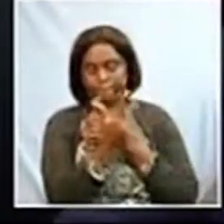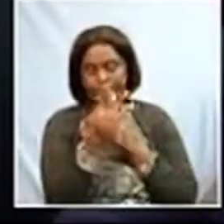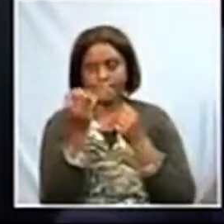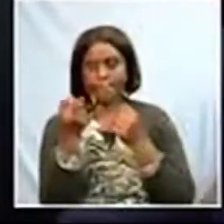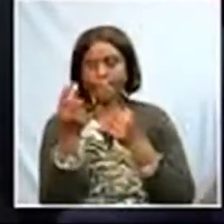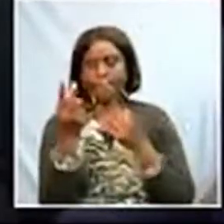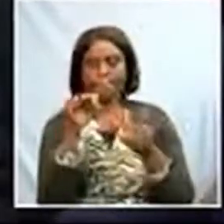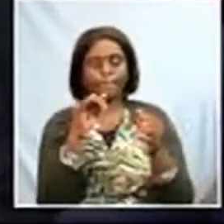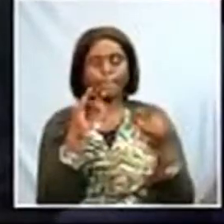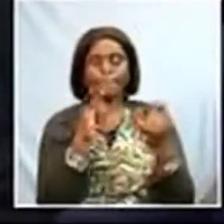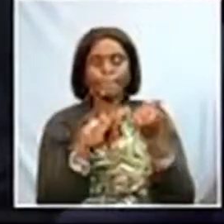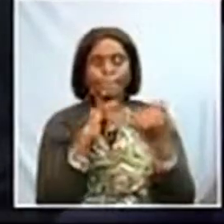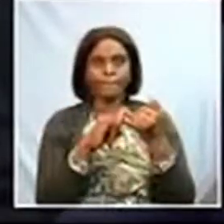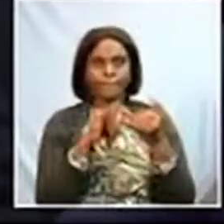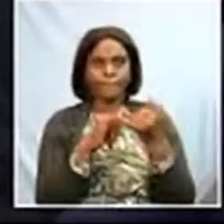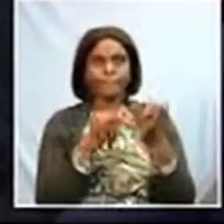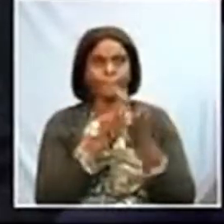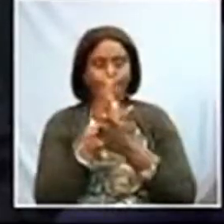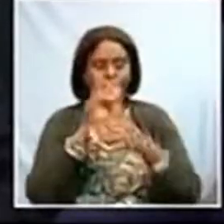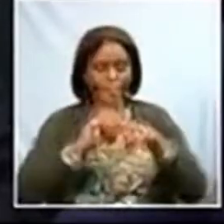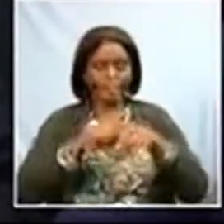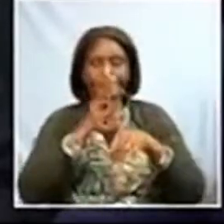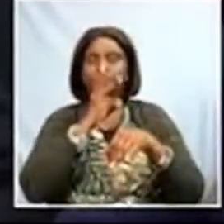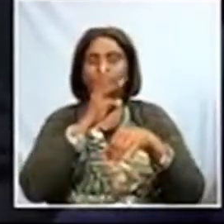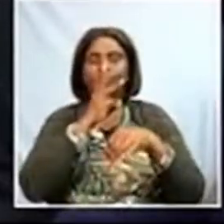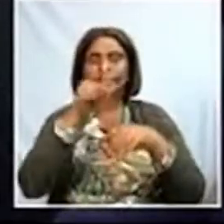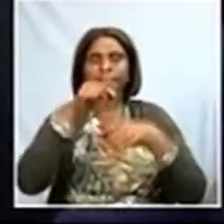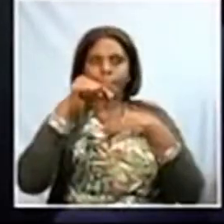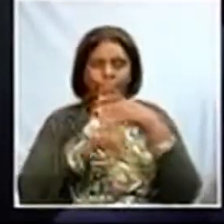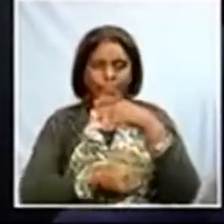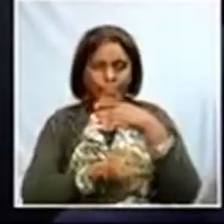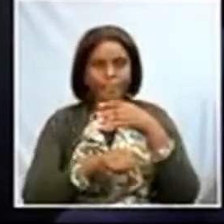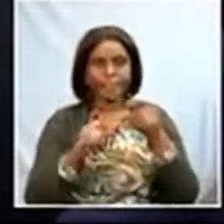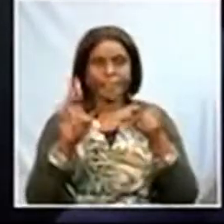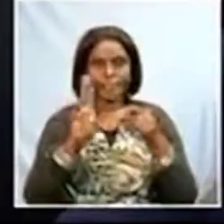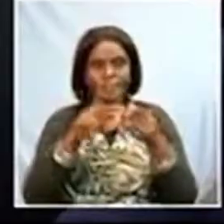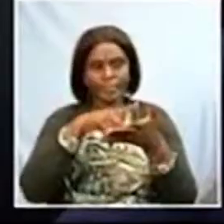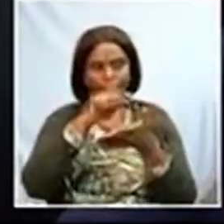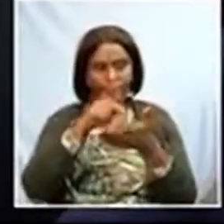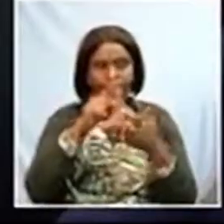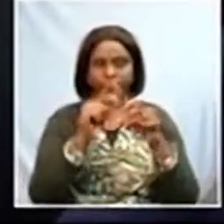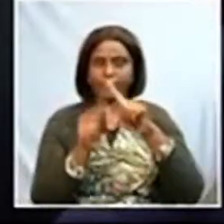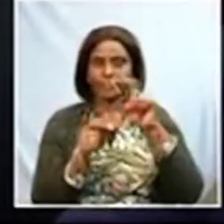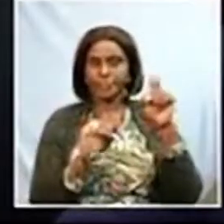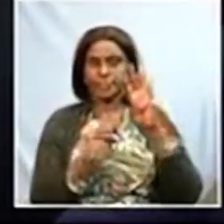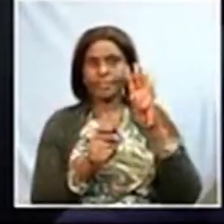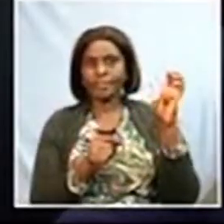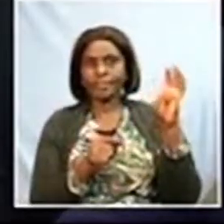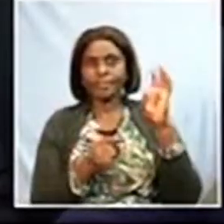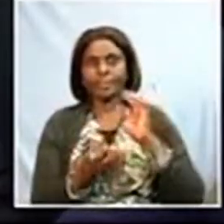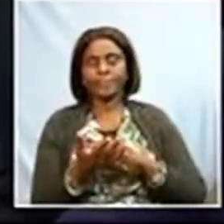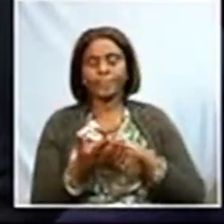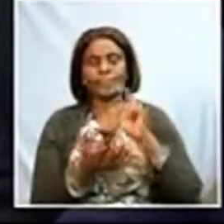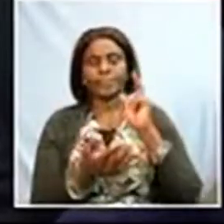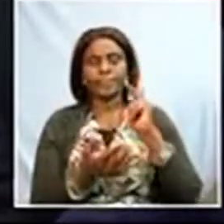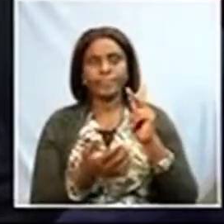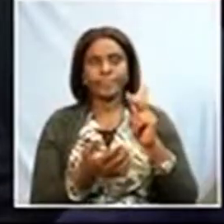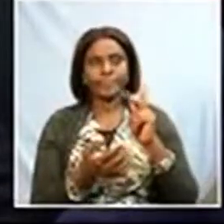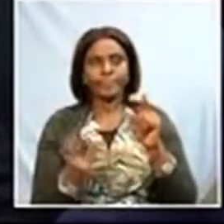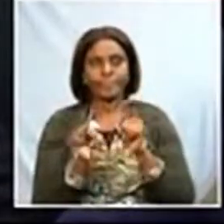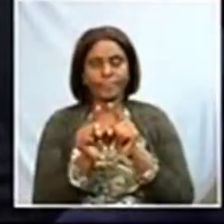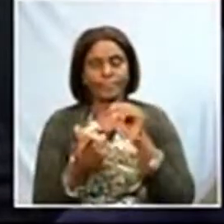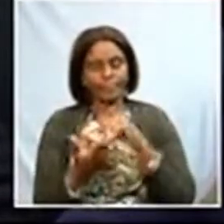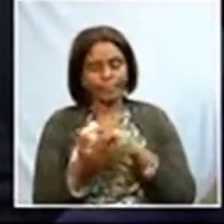which is the right season to drill boreholes. He was paid an advance payment of 144,000 kwacha